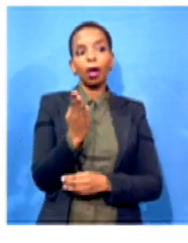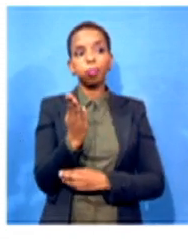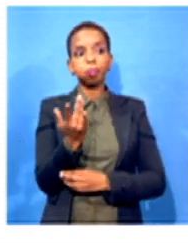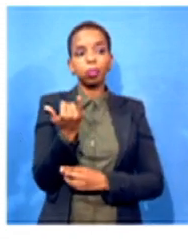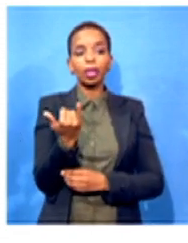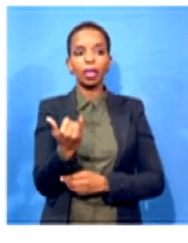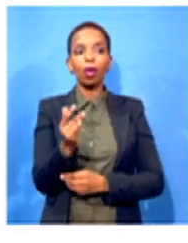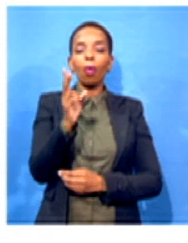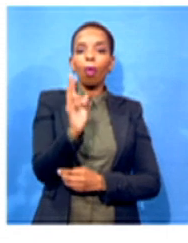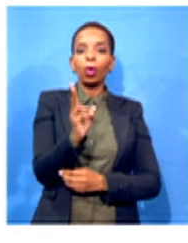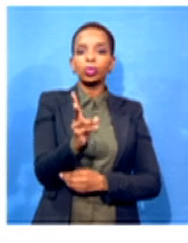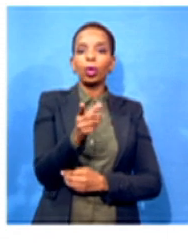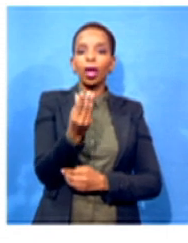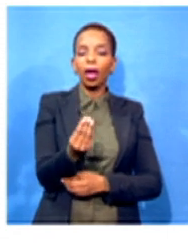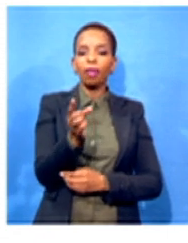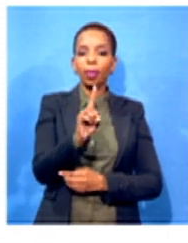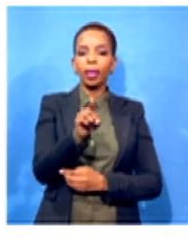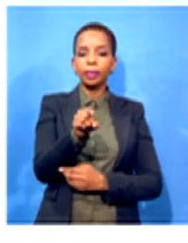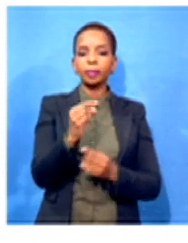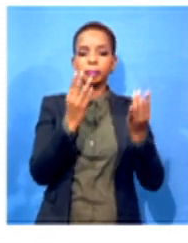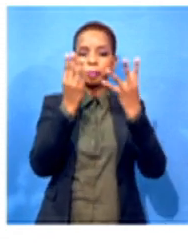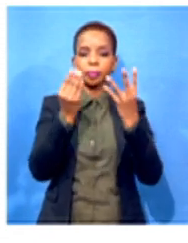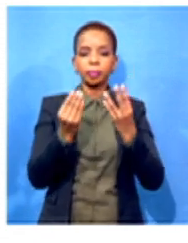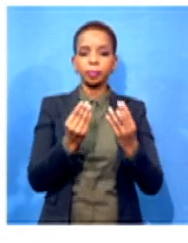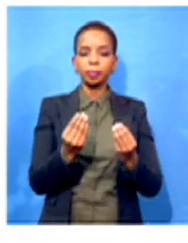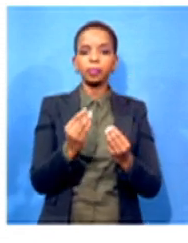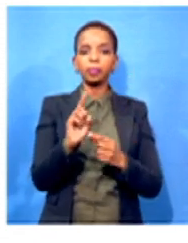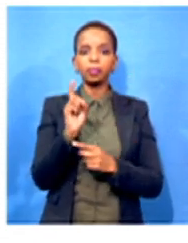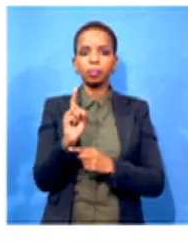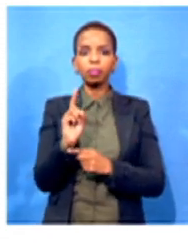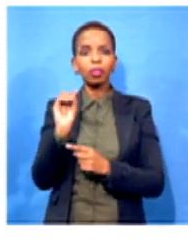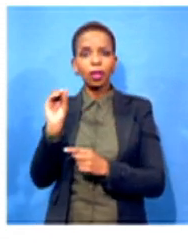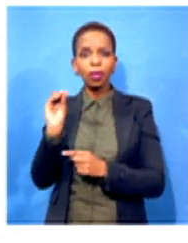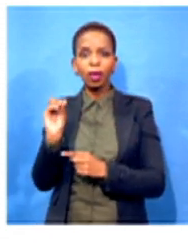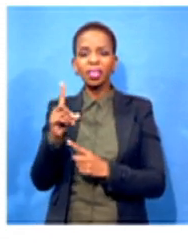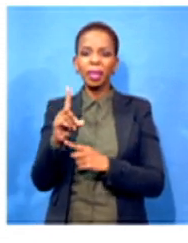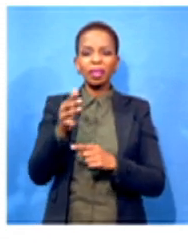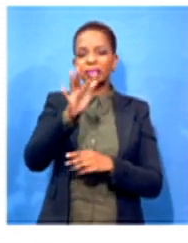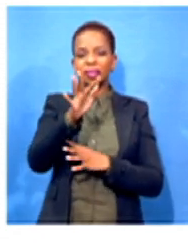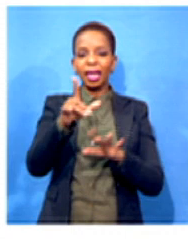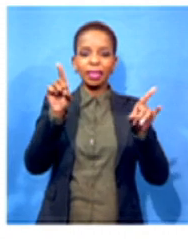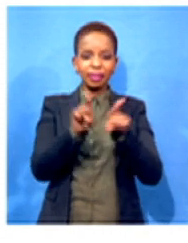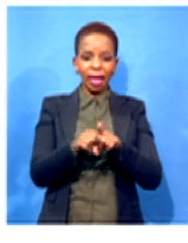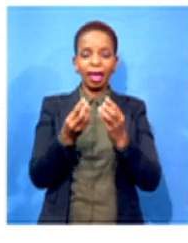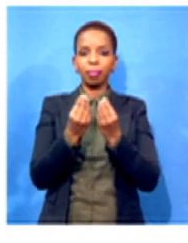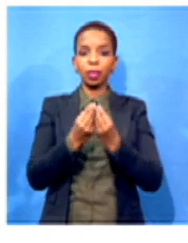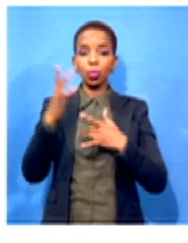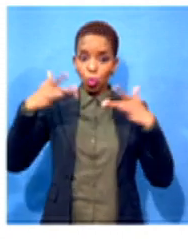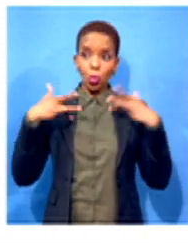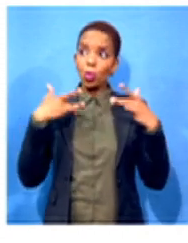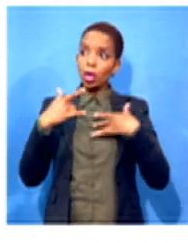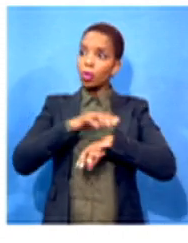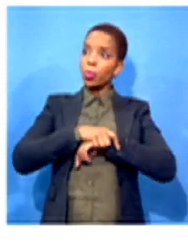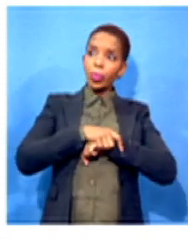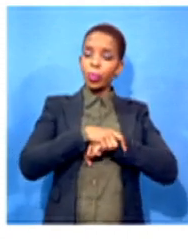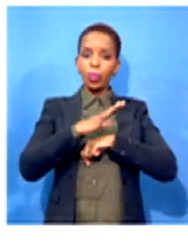and also the statistical, it's very much the same picture, so don't worry too much about it in terms of